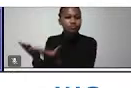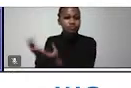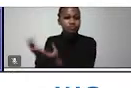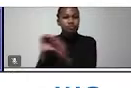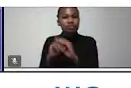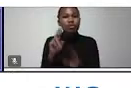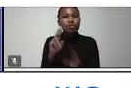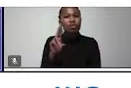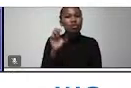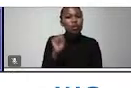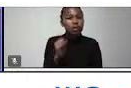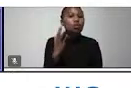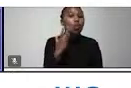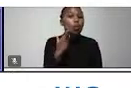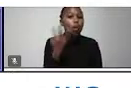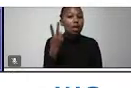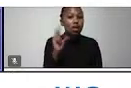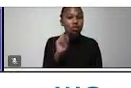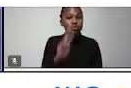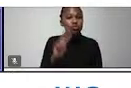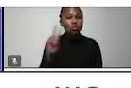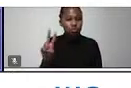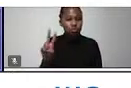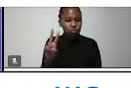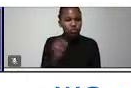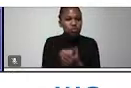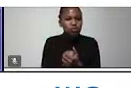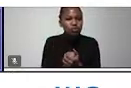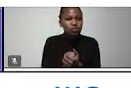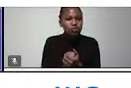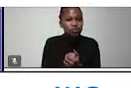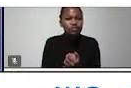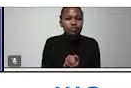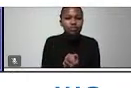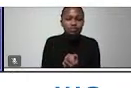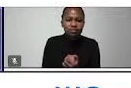on the 2022 estimates.